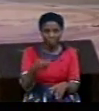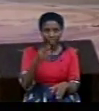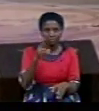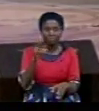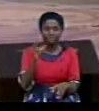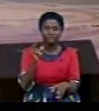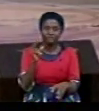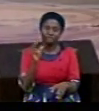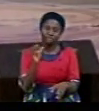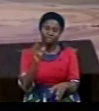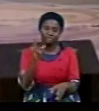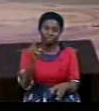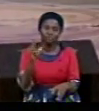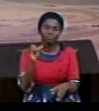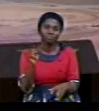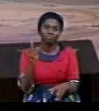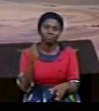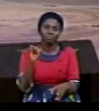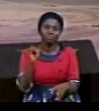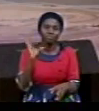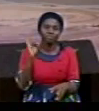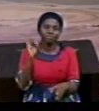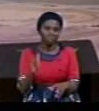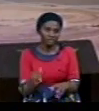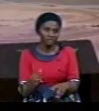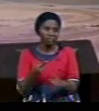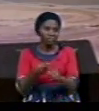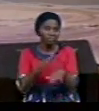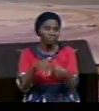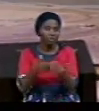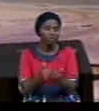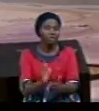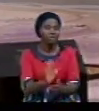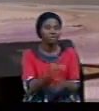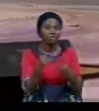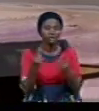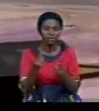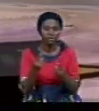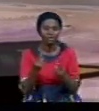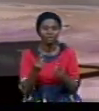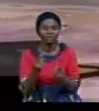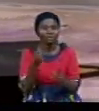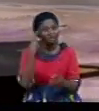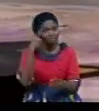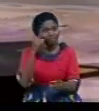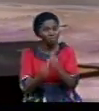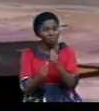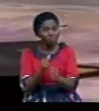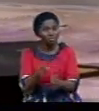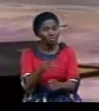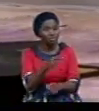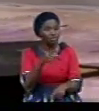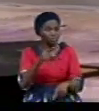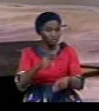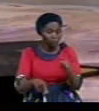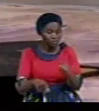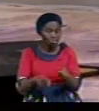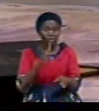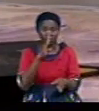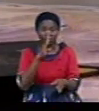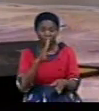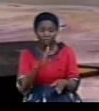all their sins from which he could not be justified by the law